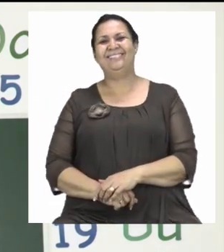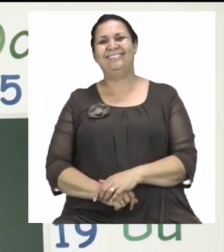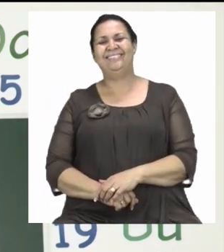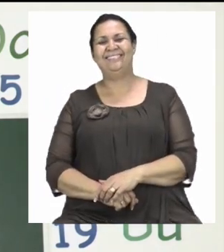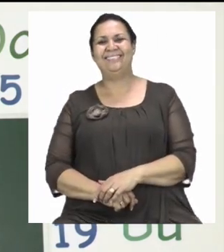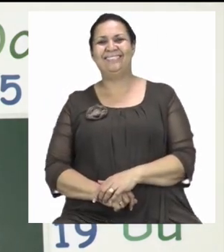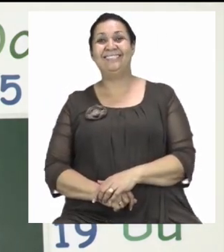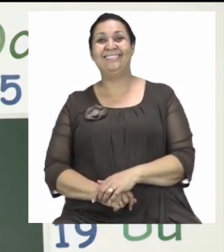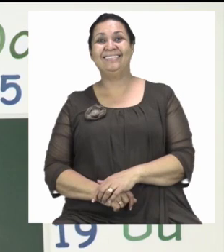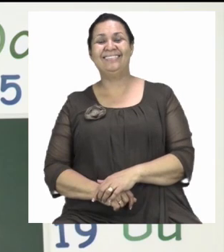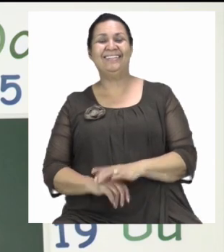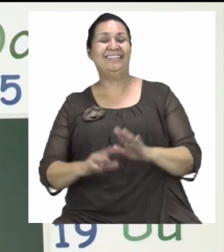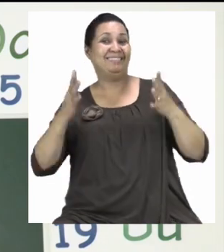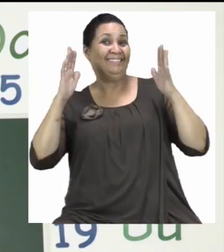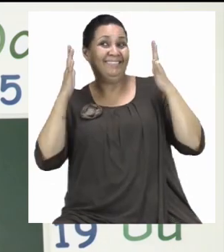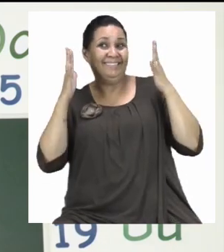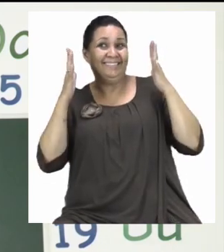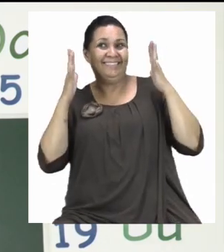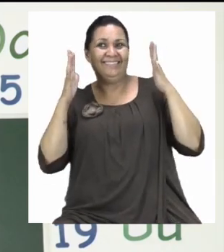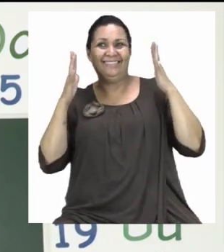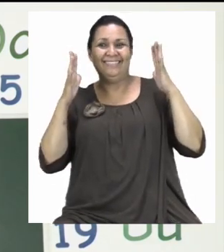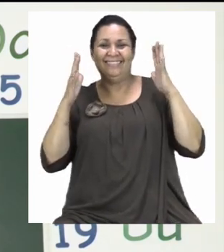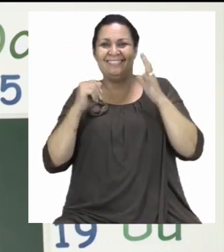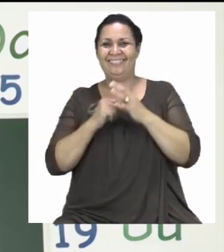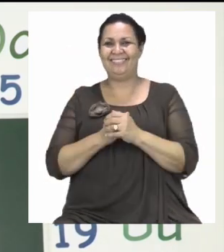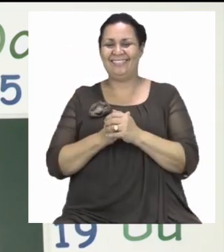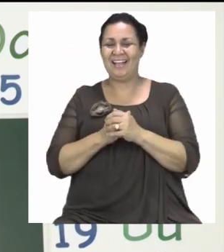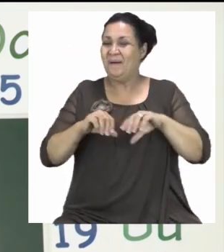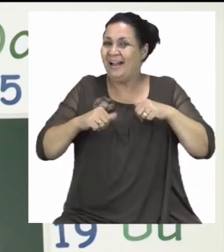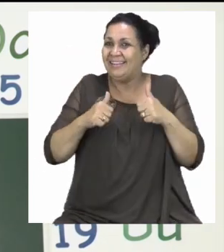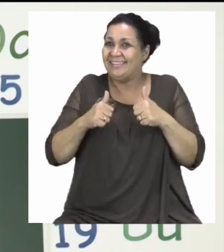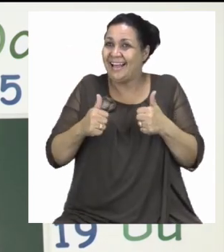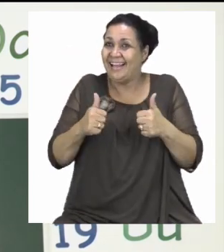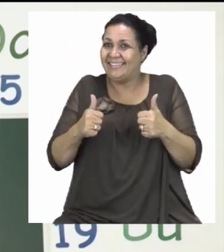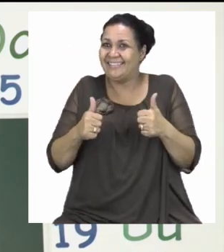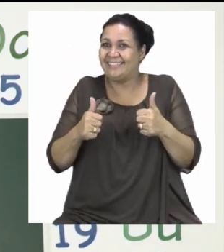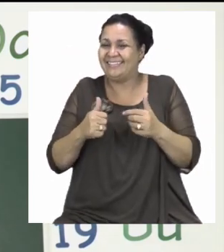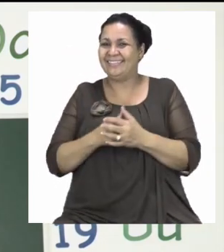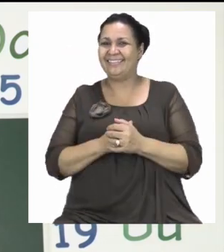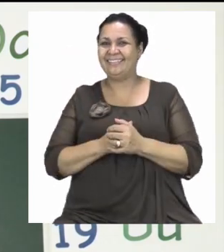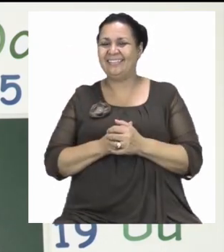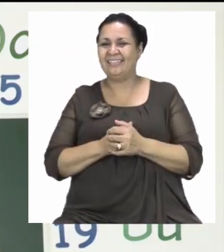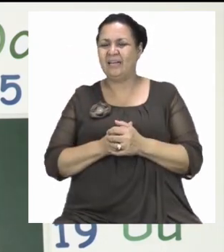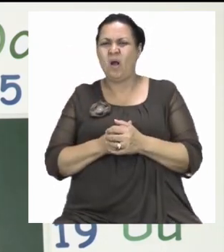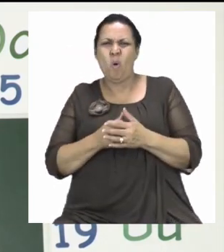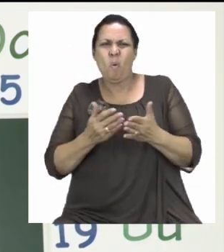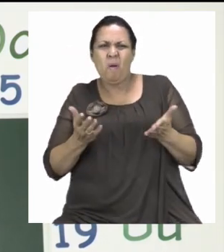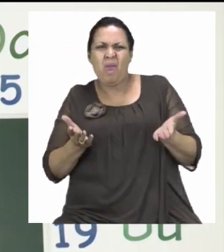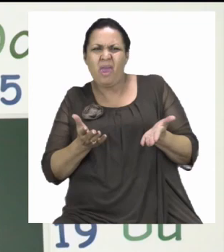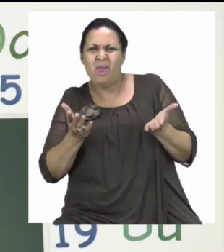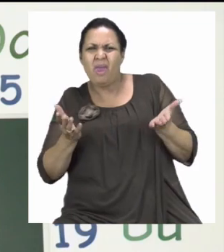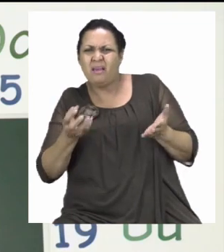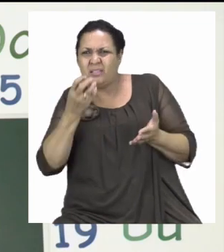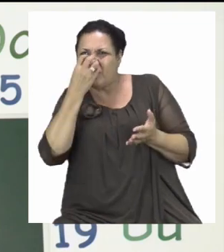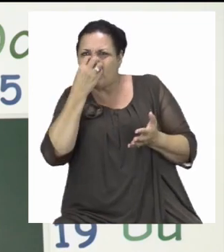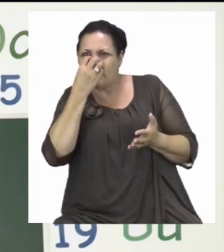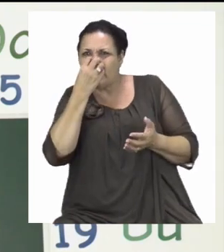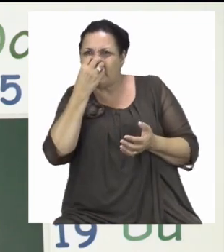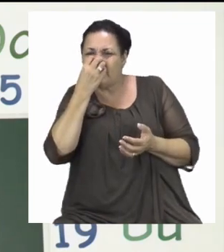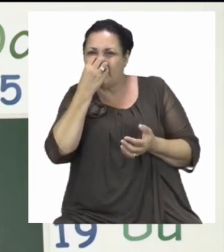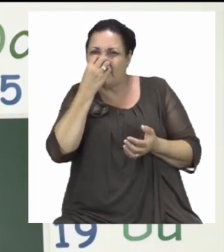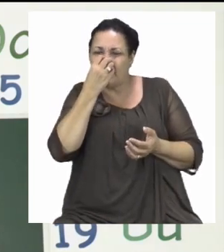away. Yay! Well done! I wonder, where is